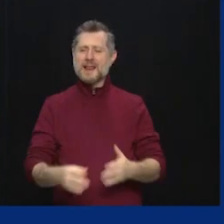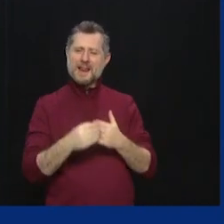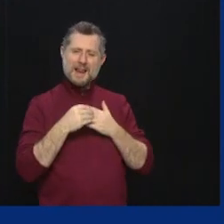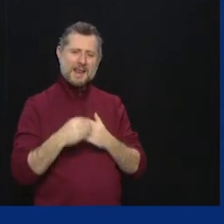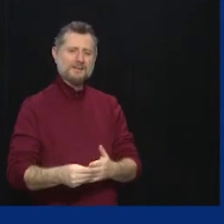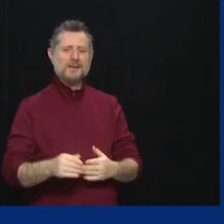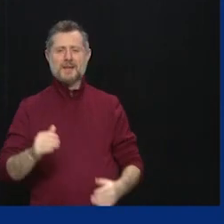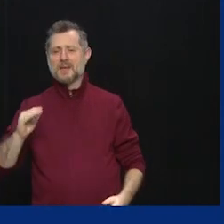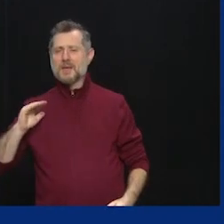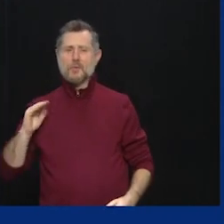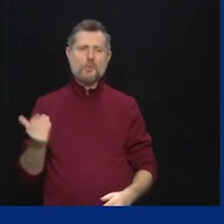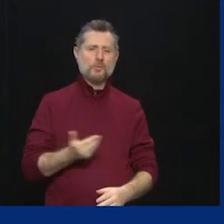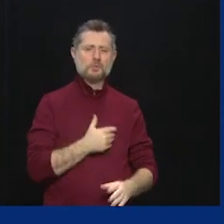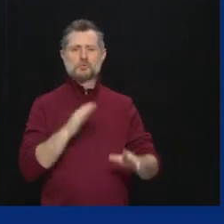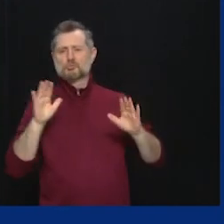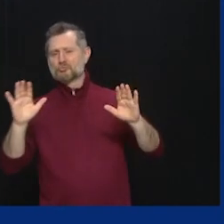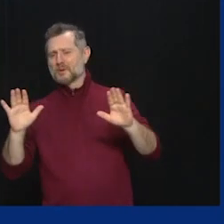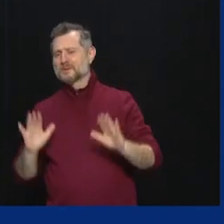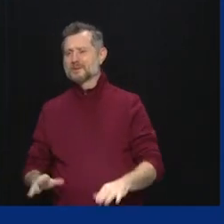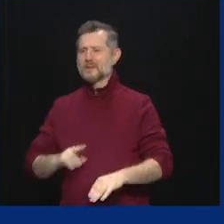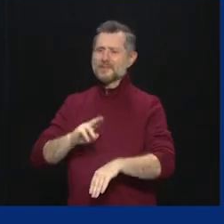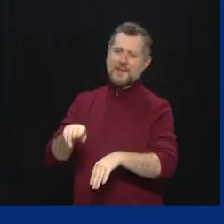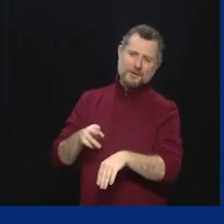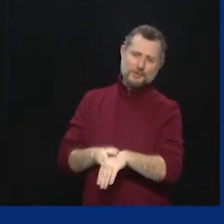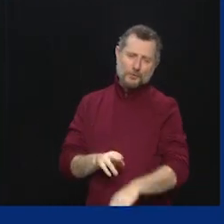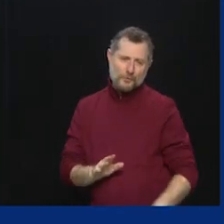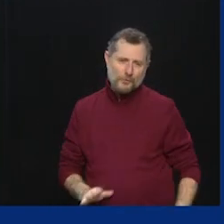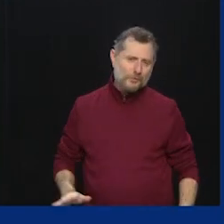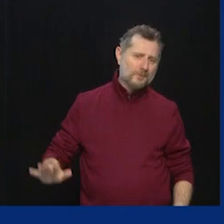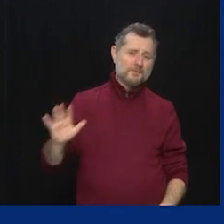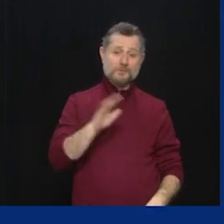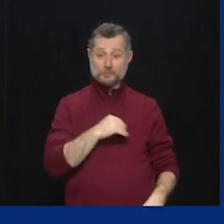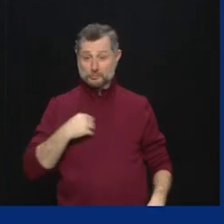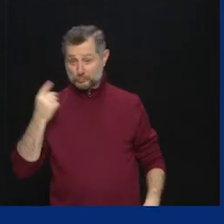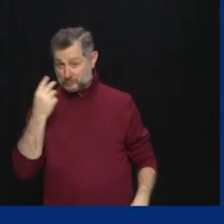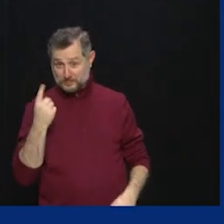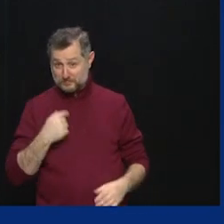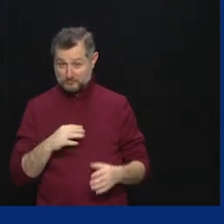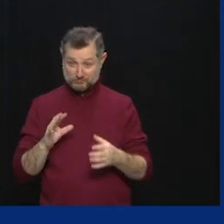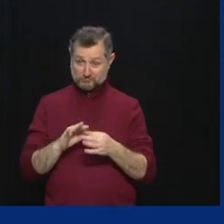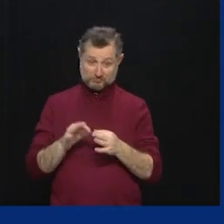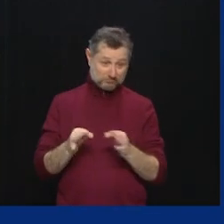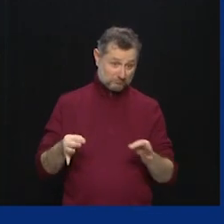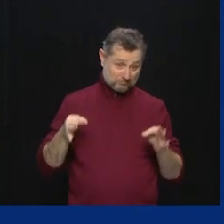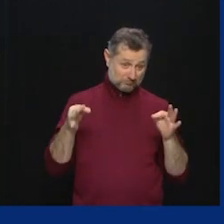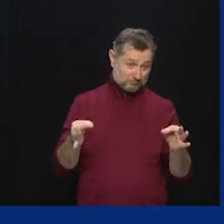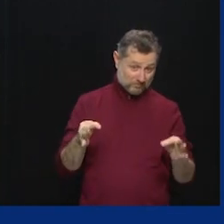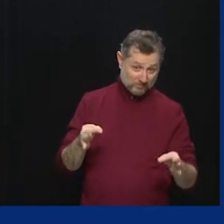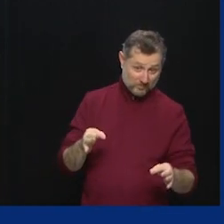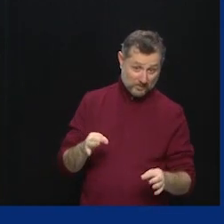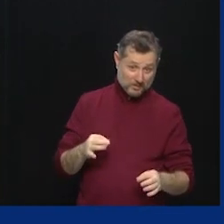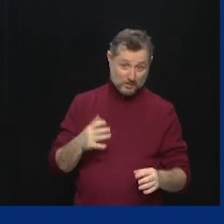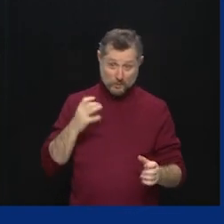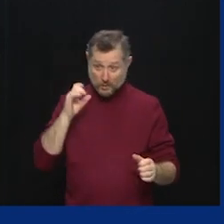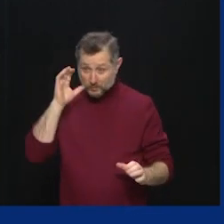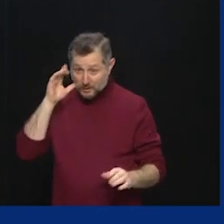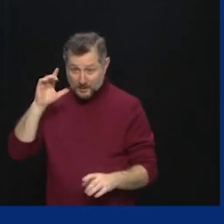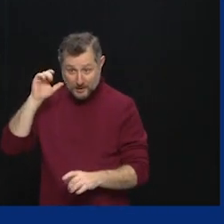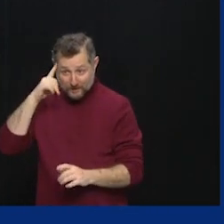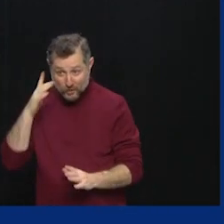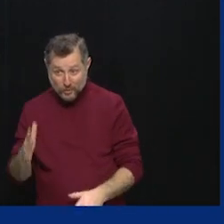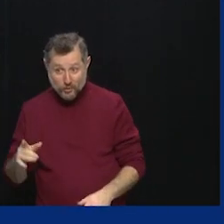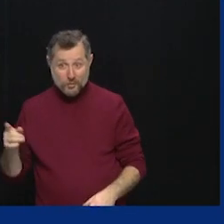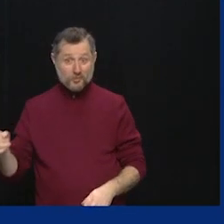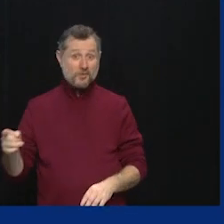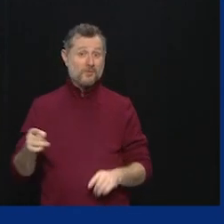nation. And the reason why I say that is just what you heard the governor say and others. During the middle of